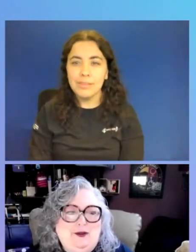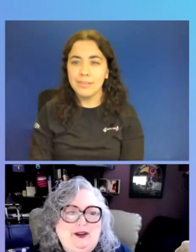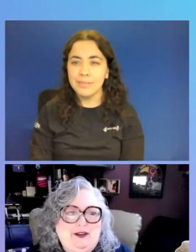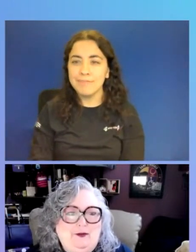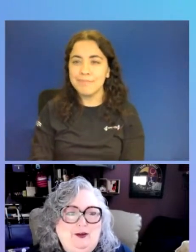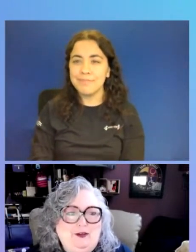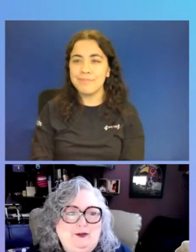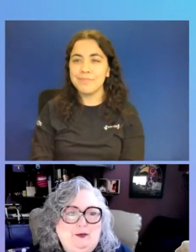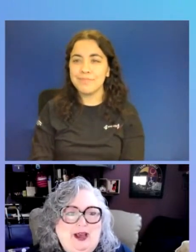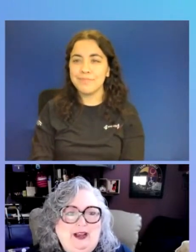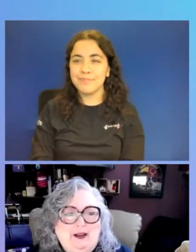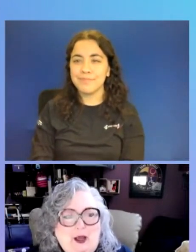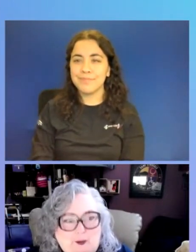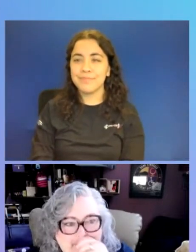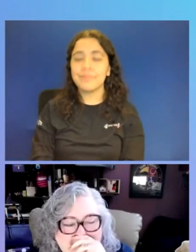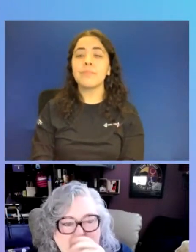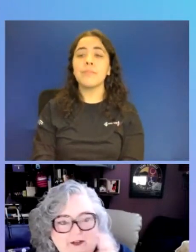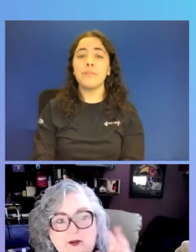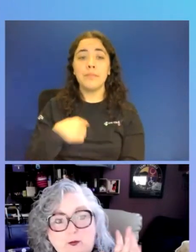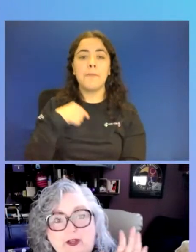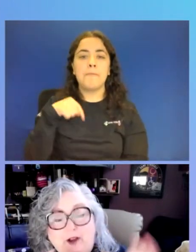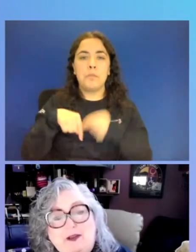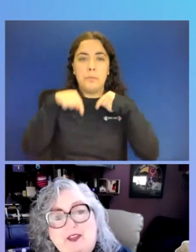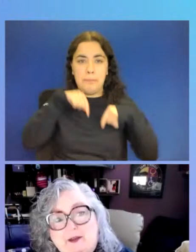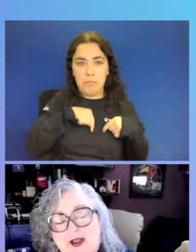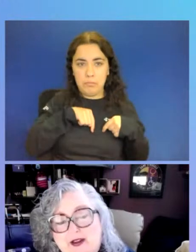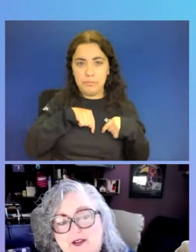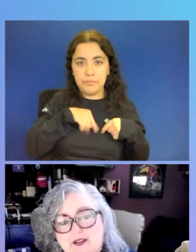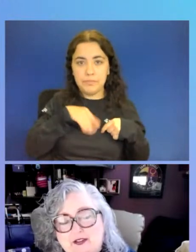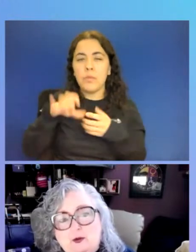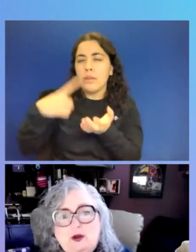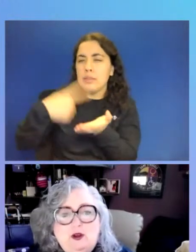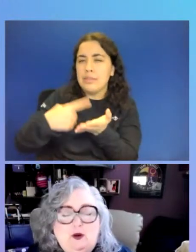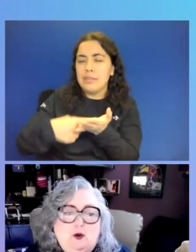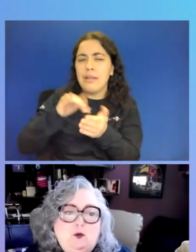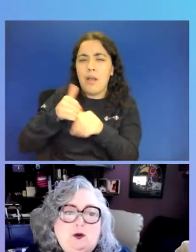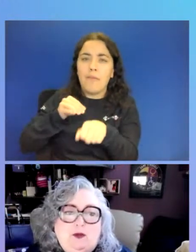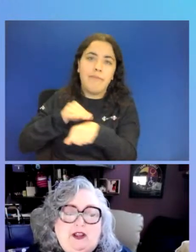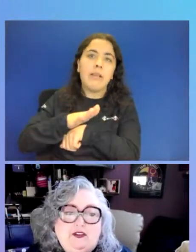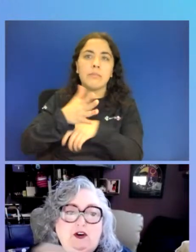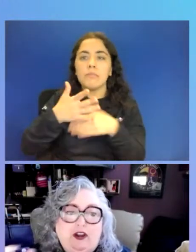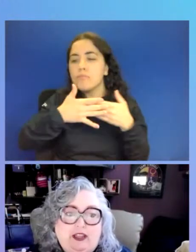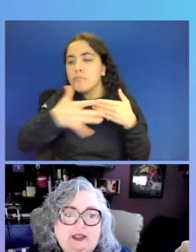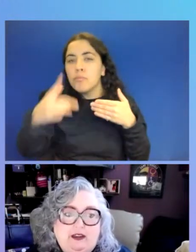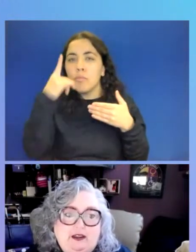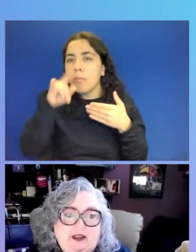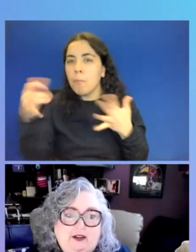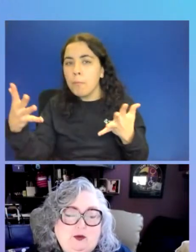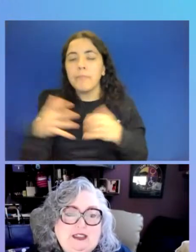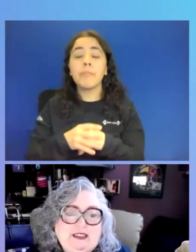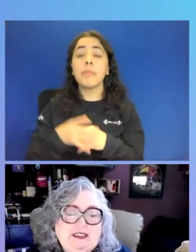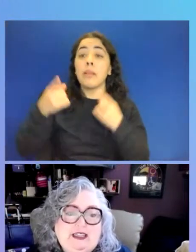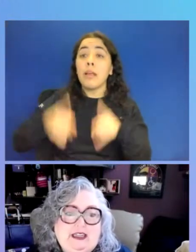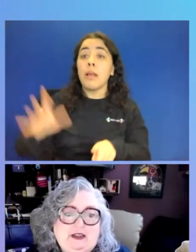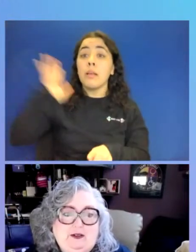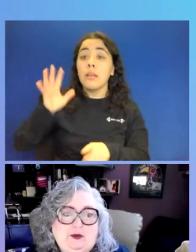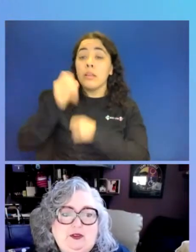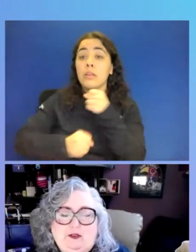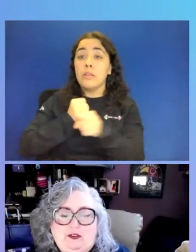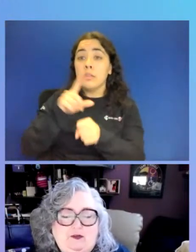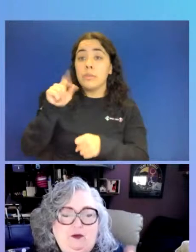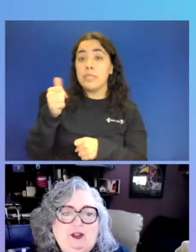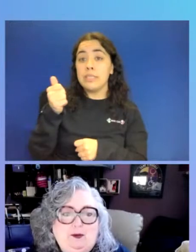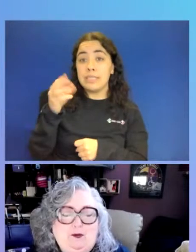So I'm gonna scroll back so that we can talk about the impact on this. So when we started in